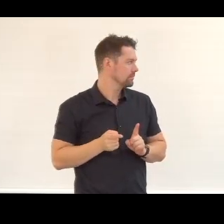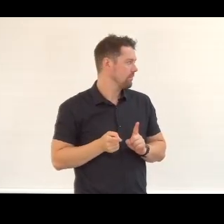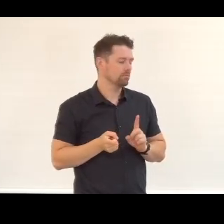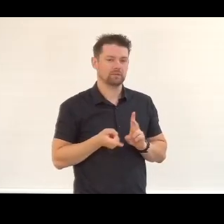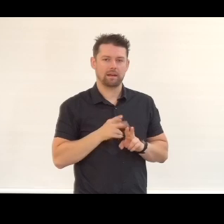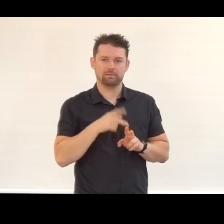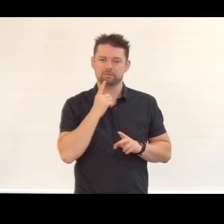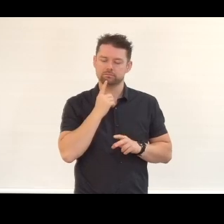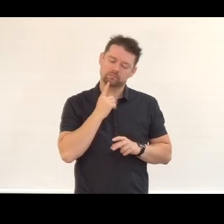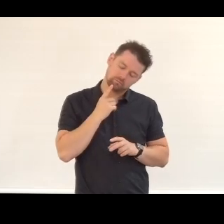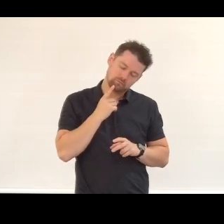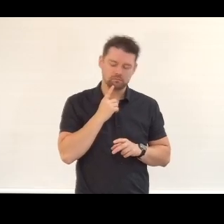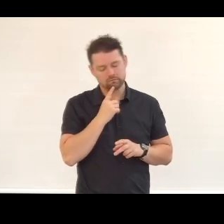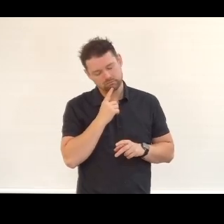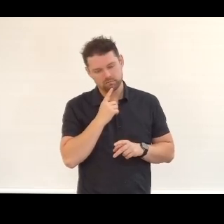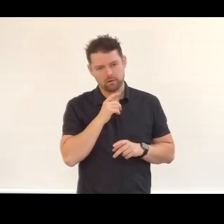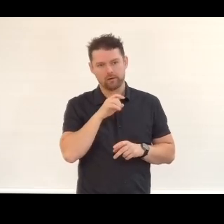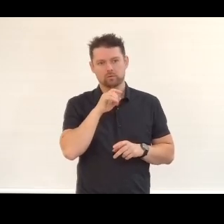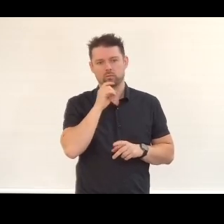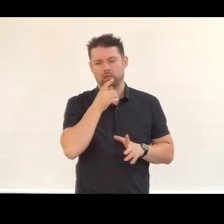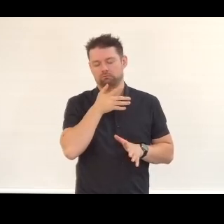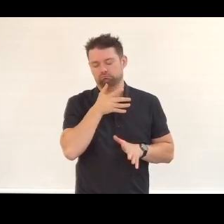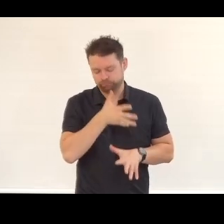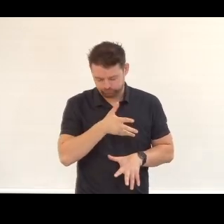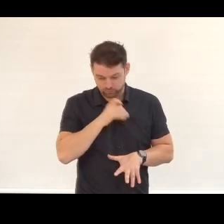get motion sick. So feel free to test it at home.